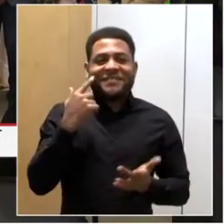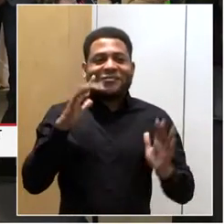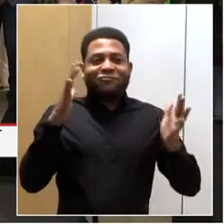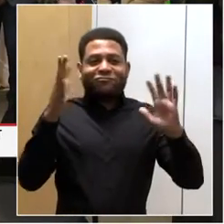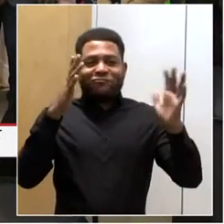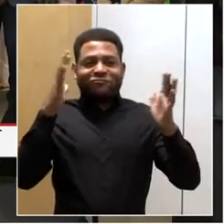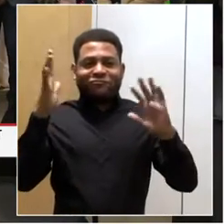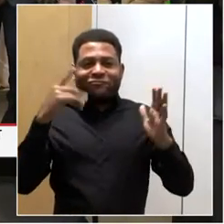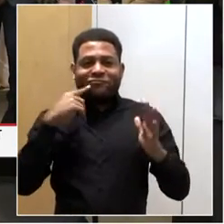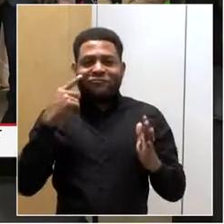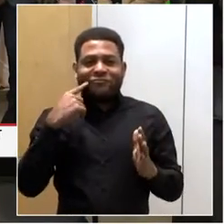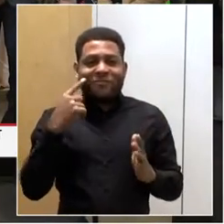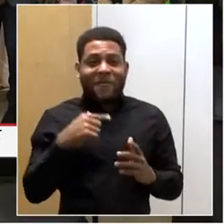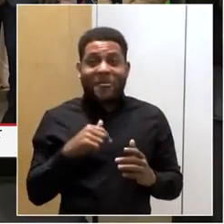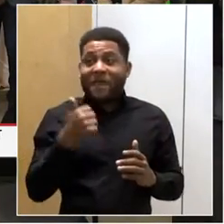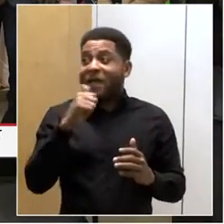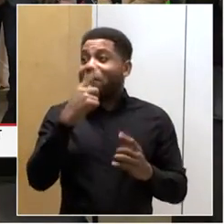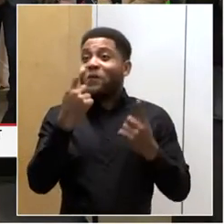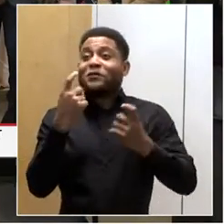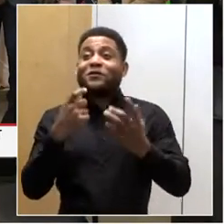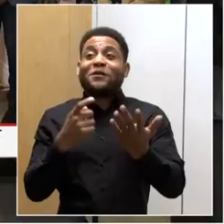Any other questions? Yes.